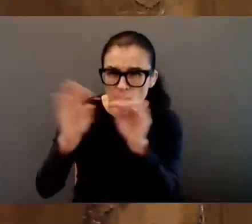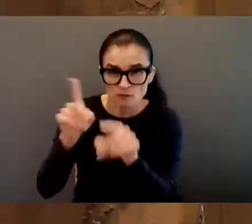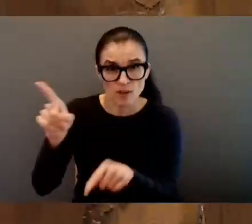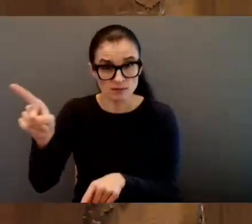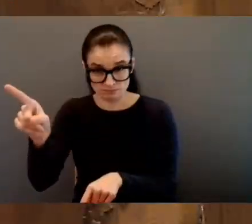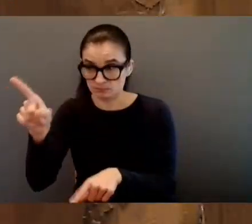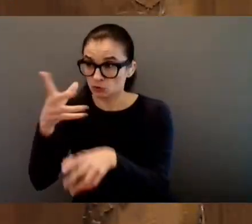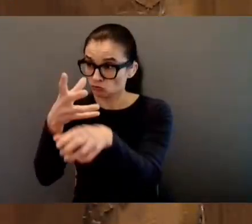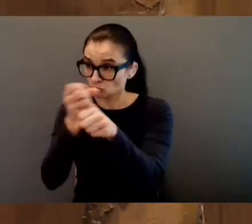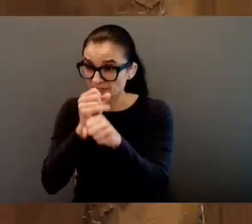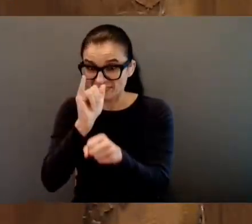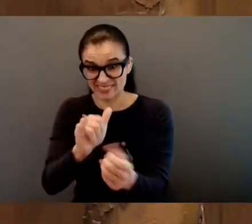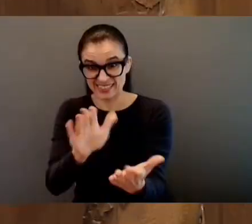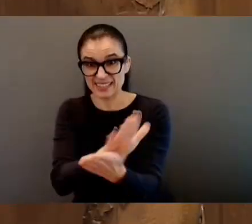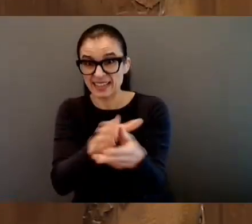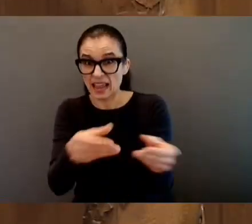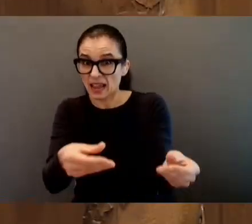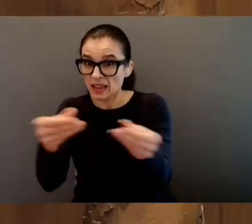Minister of Environment.